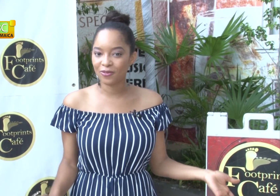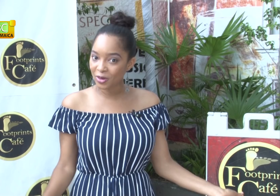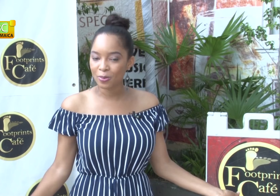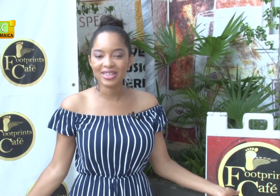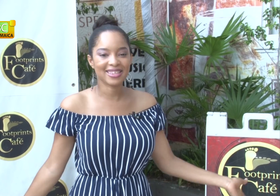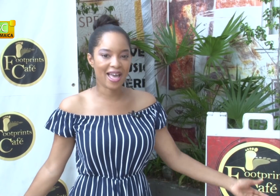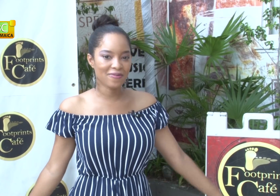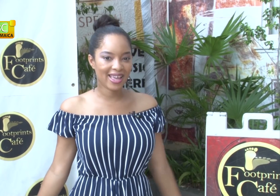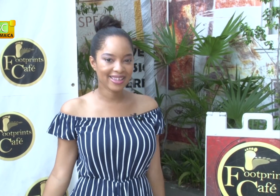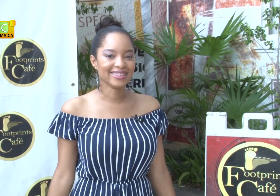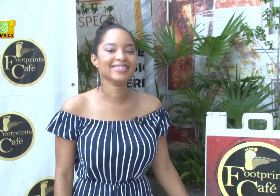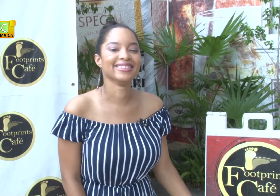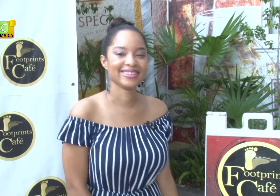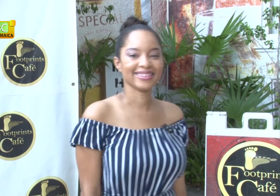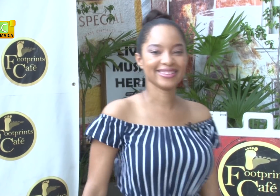Welcome to Footprints Cafe.